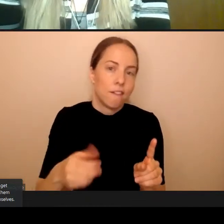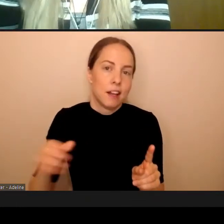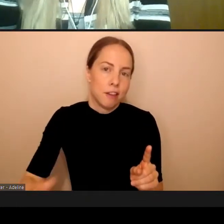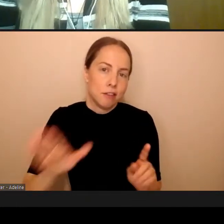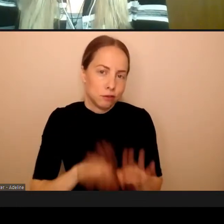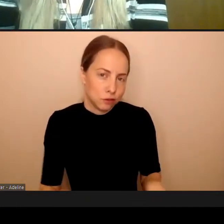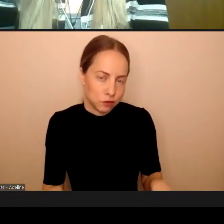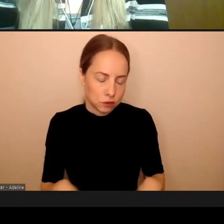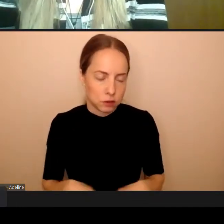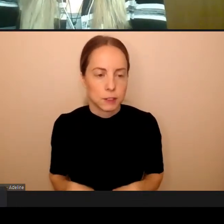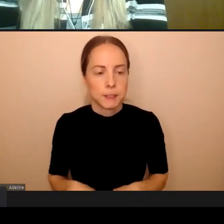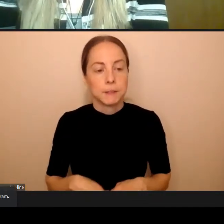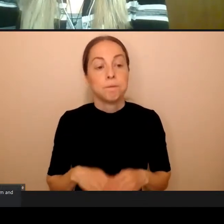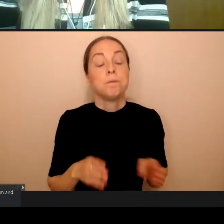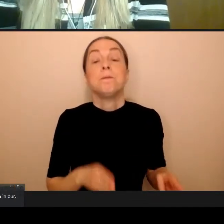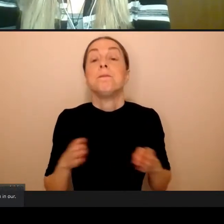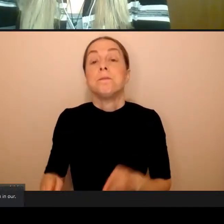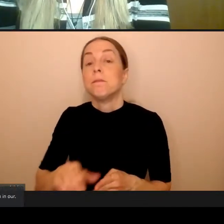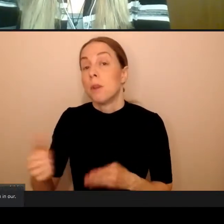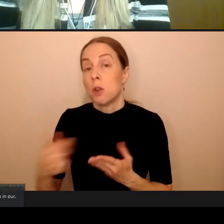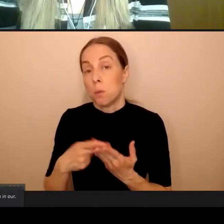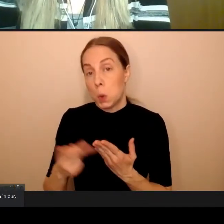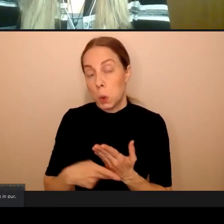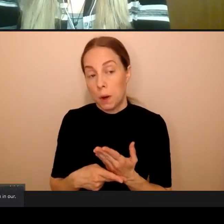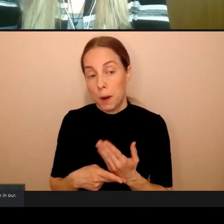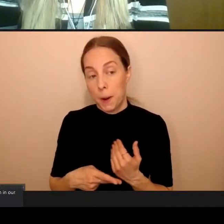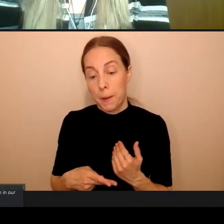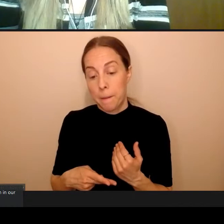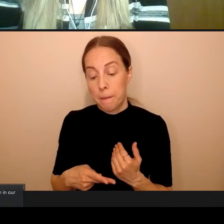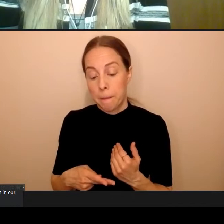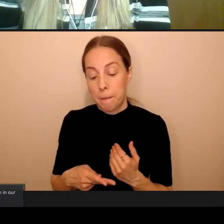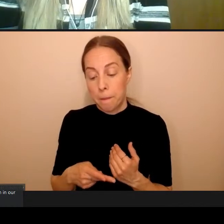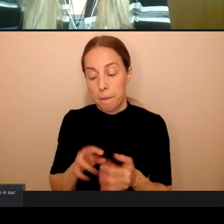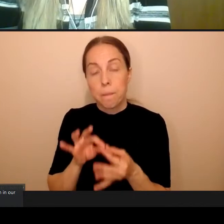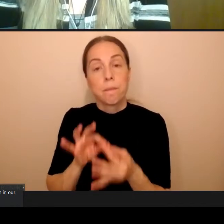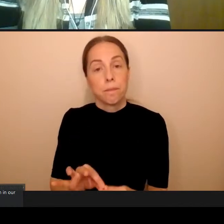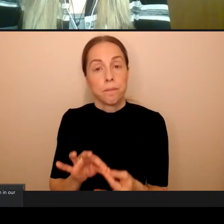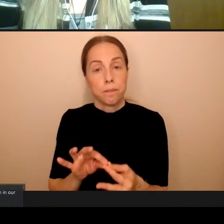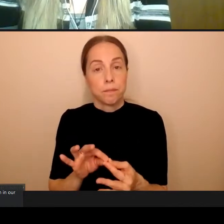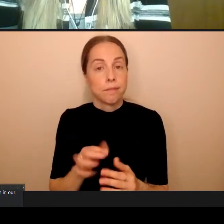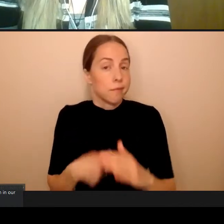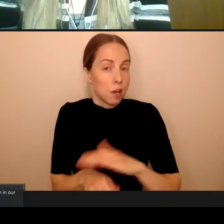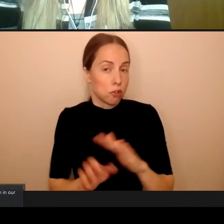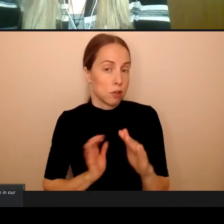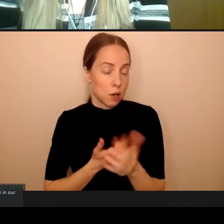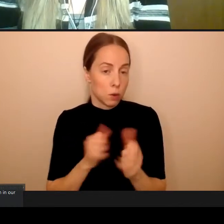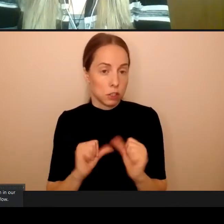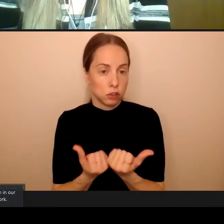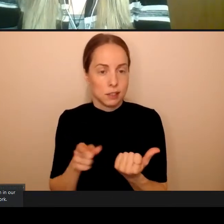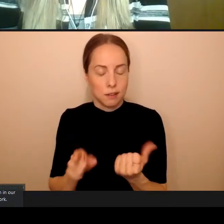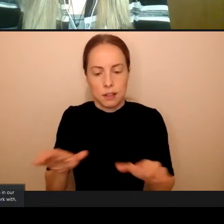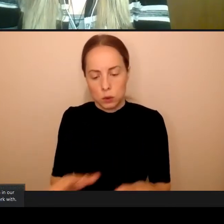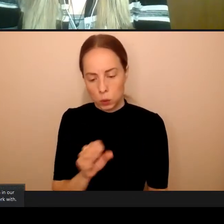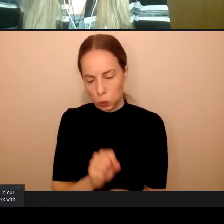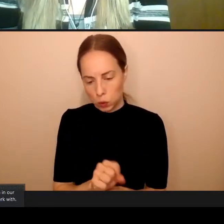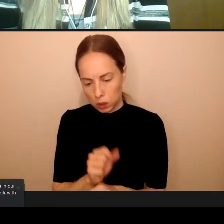then we also have another program in our under our agency umbrella that does work